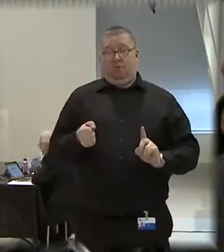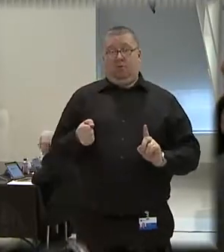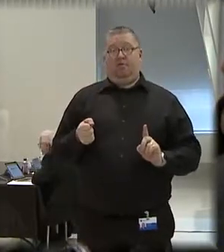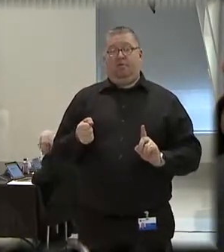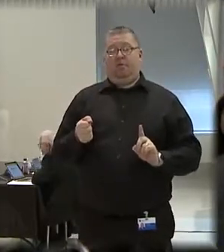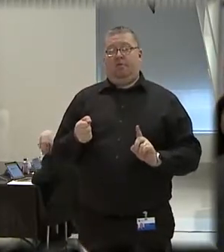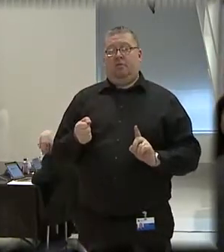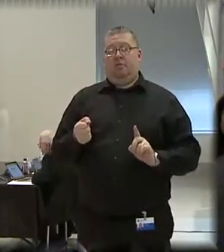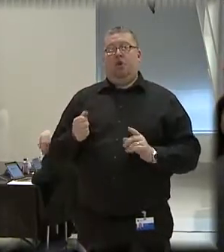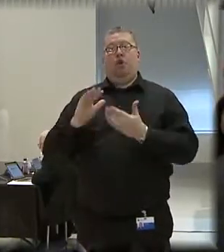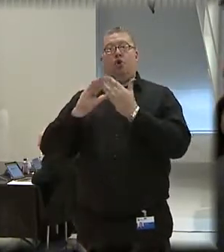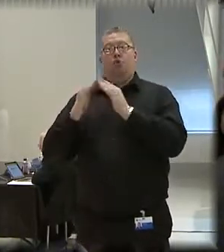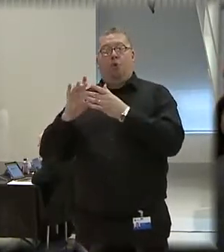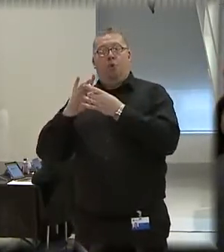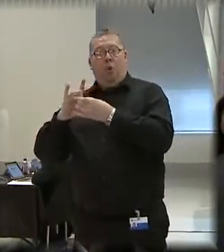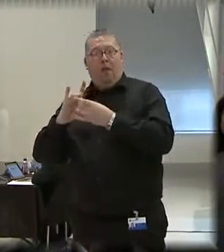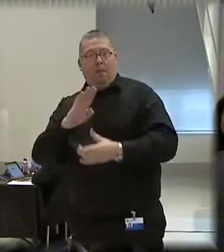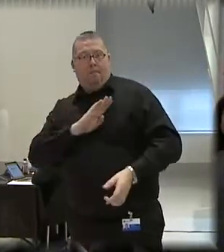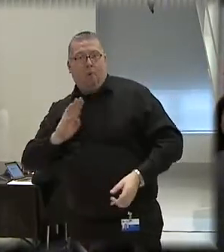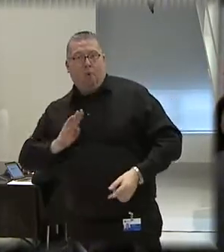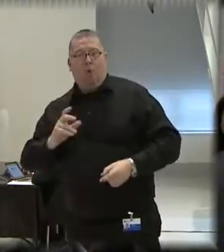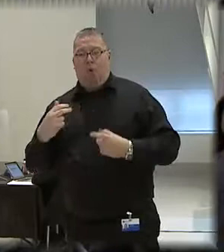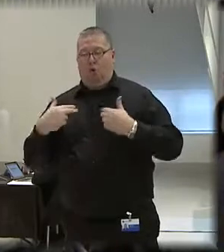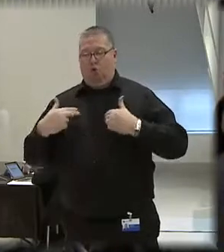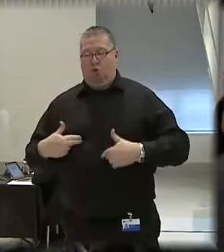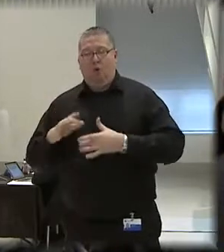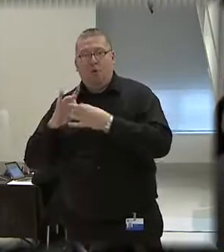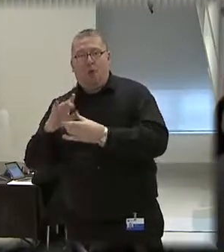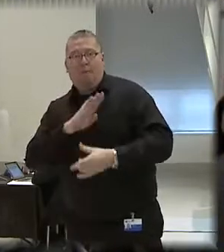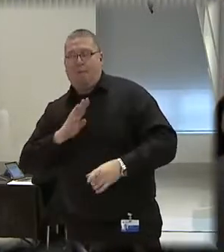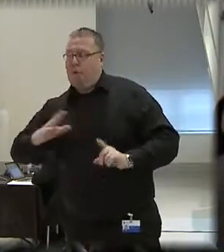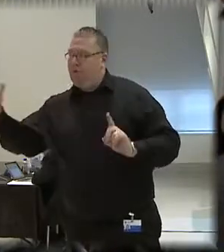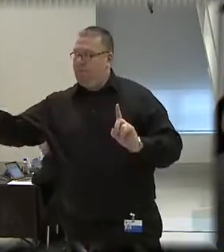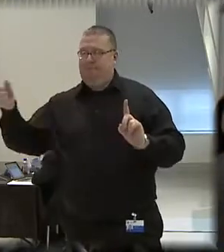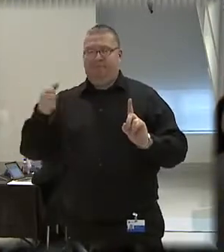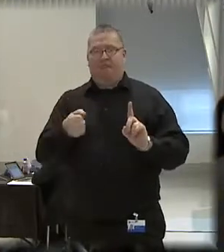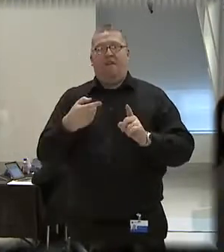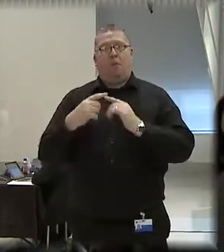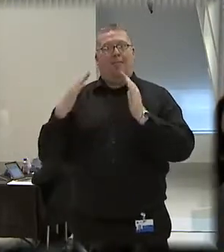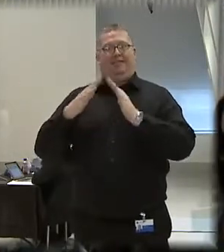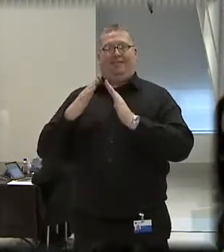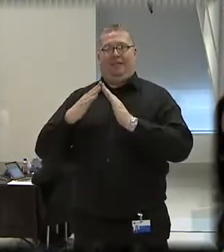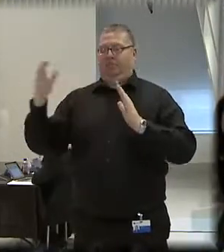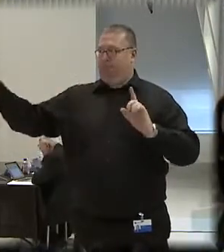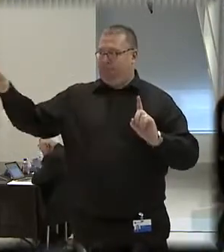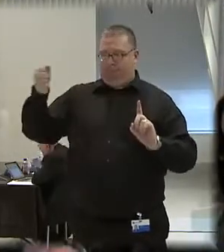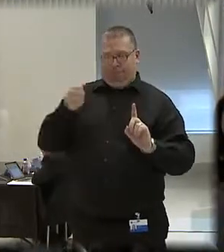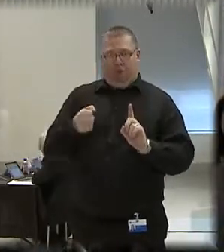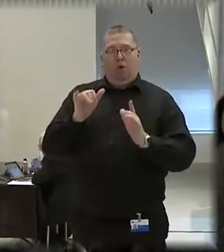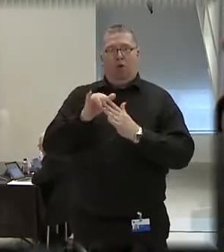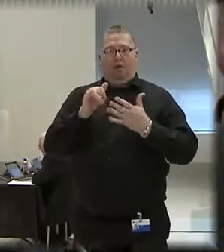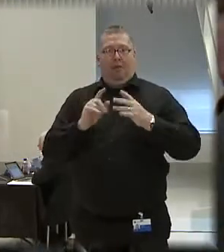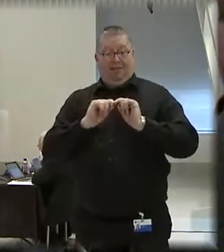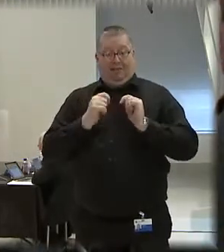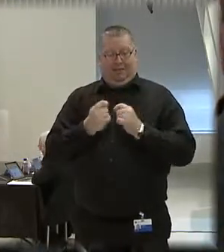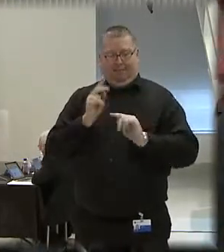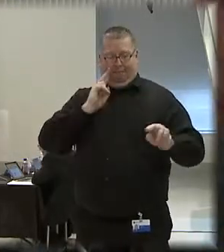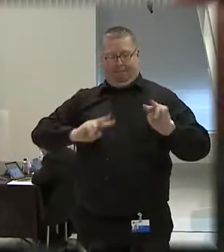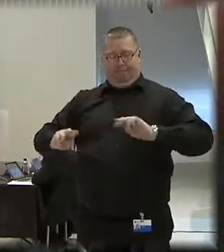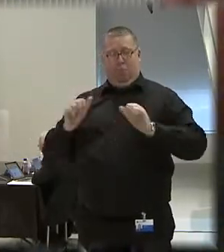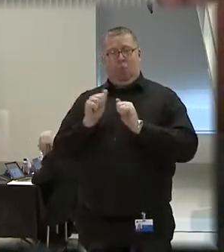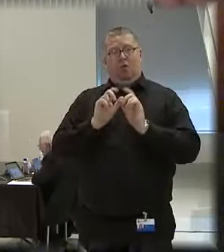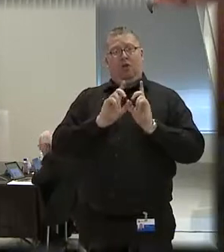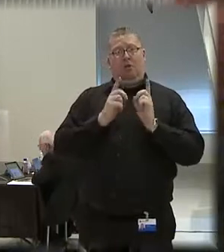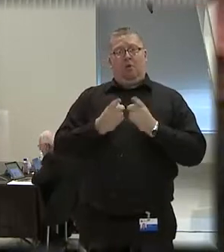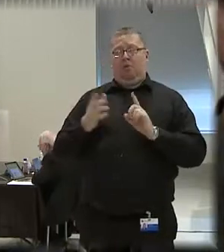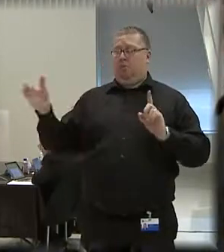a Community Relations Board or Human Relations Board from the city of the respective department.